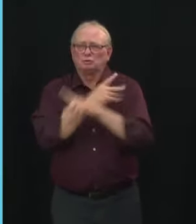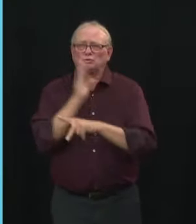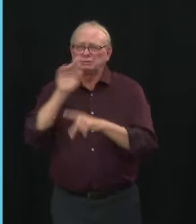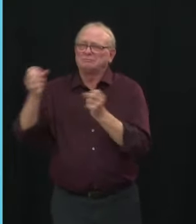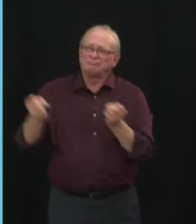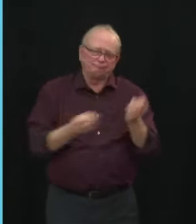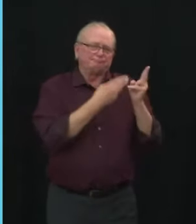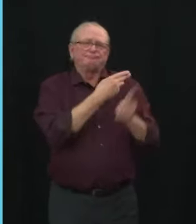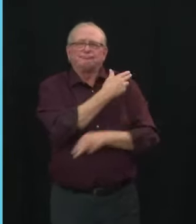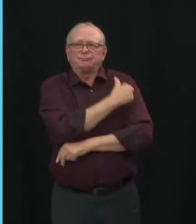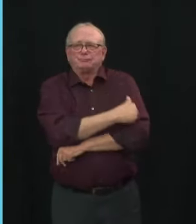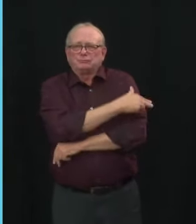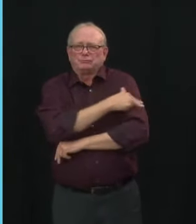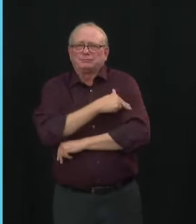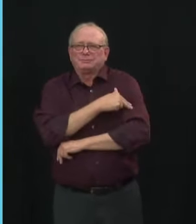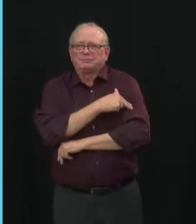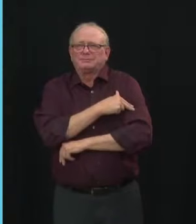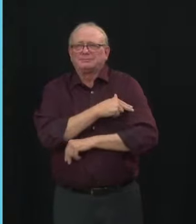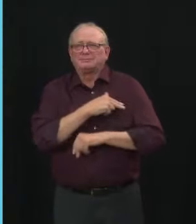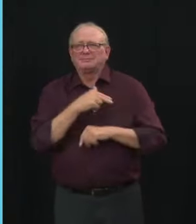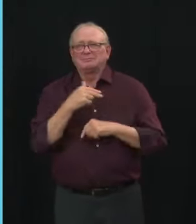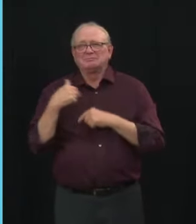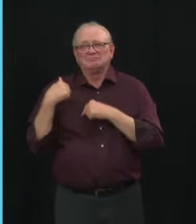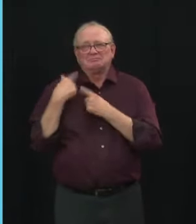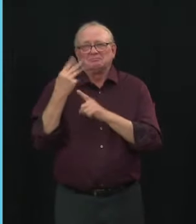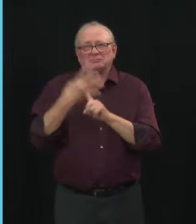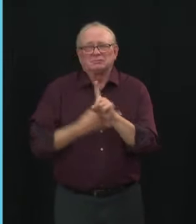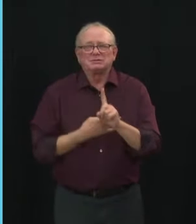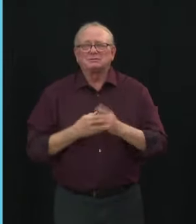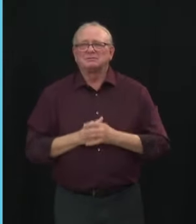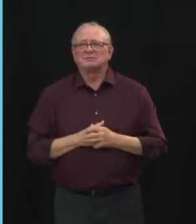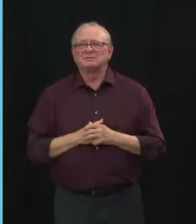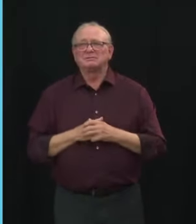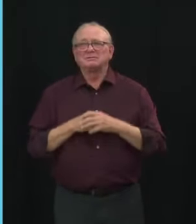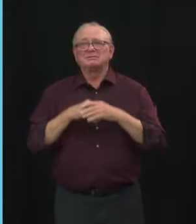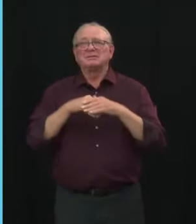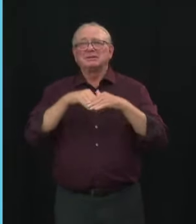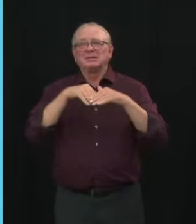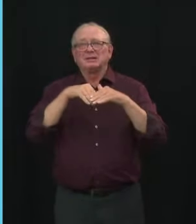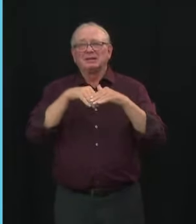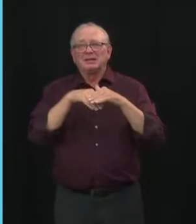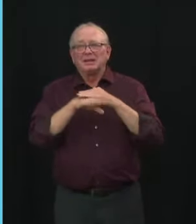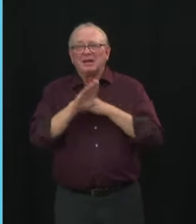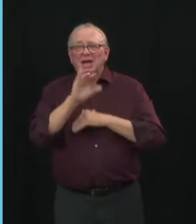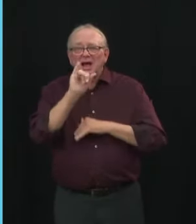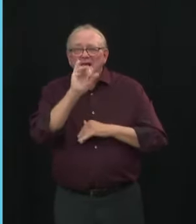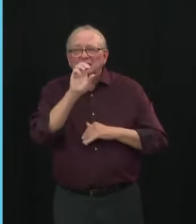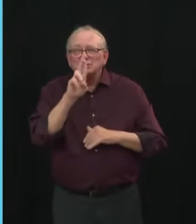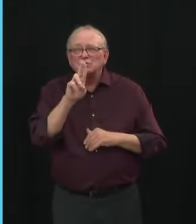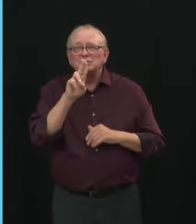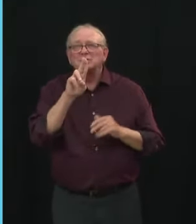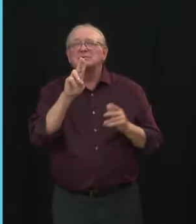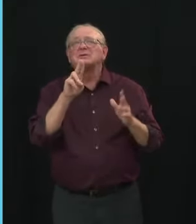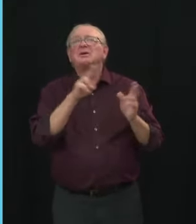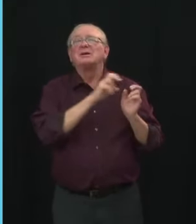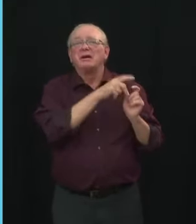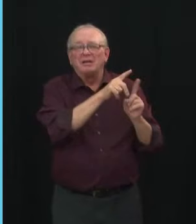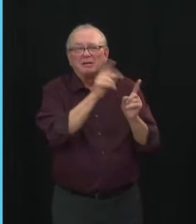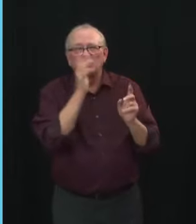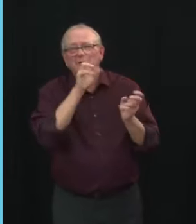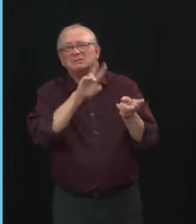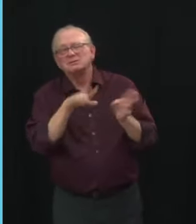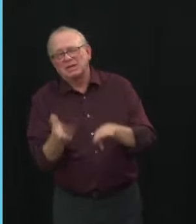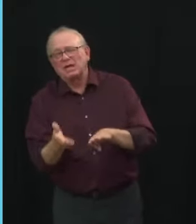last 4 months and almost 6 times more likely to die from COVID than those who had 3 doses of